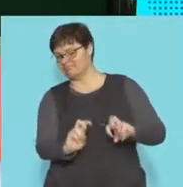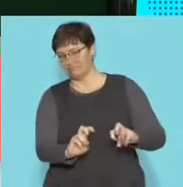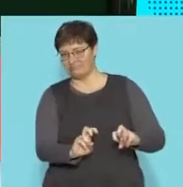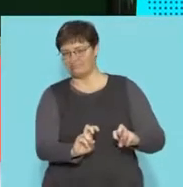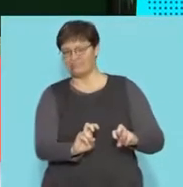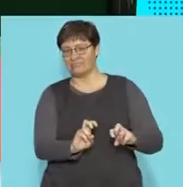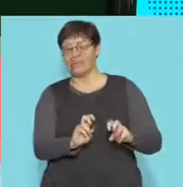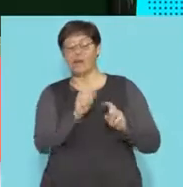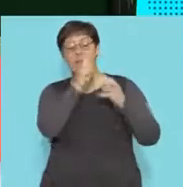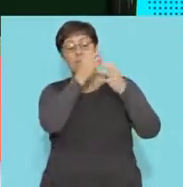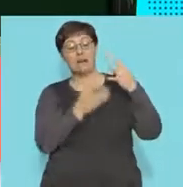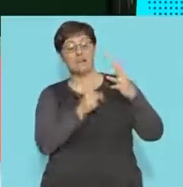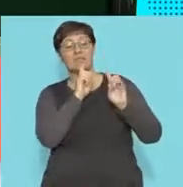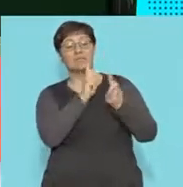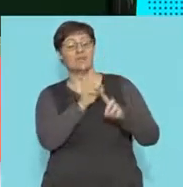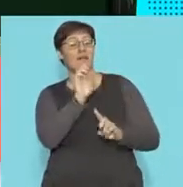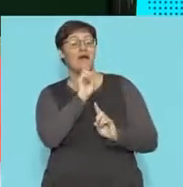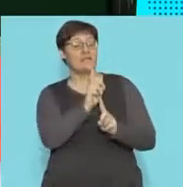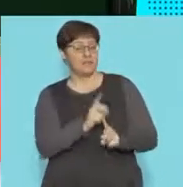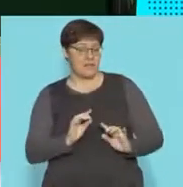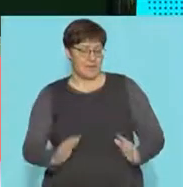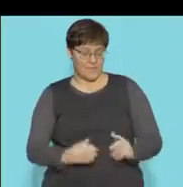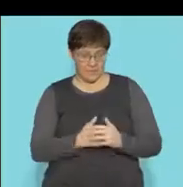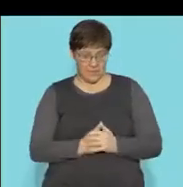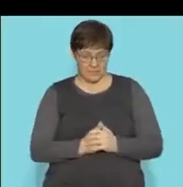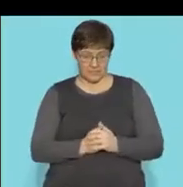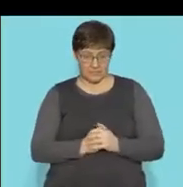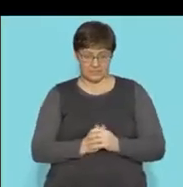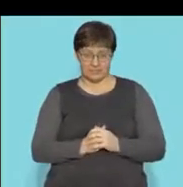we tackle multiple choice questions.